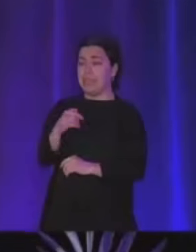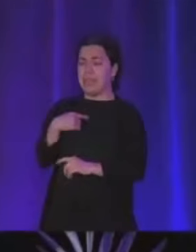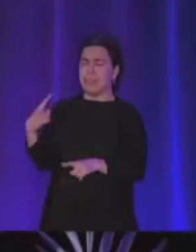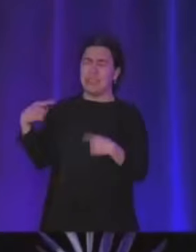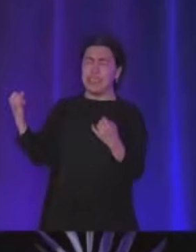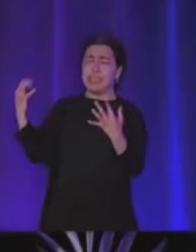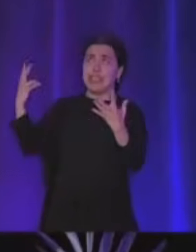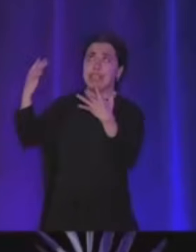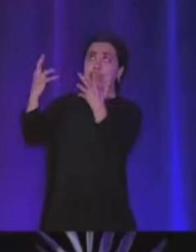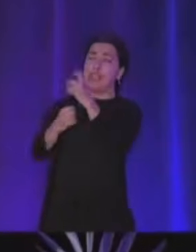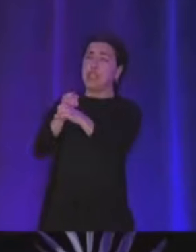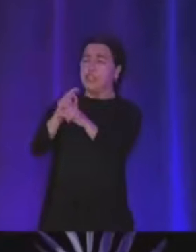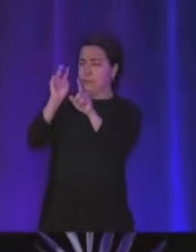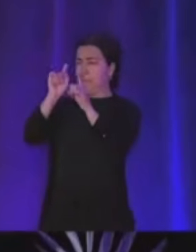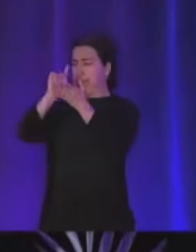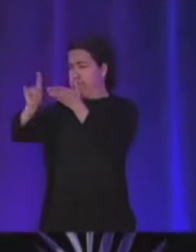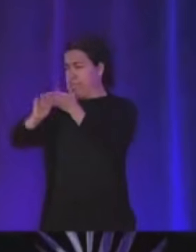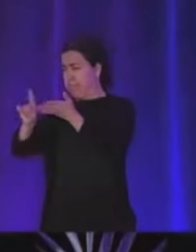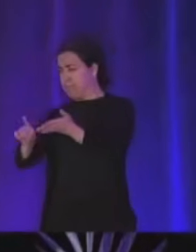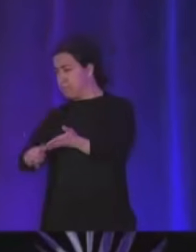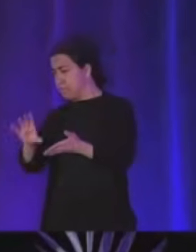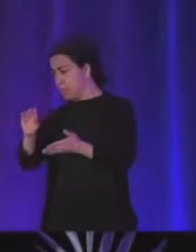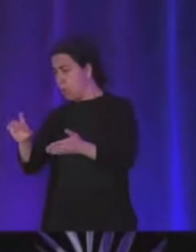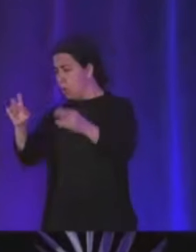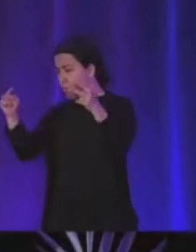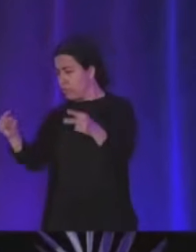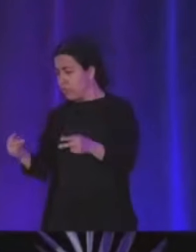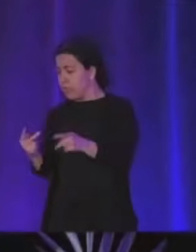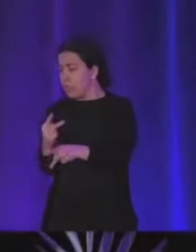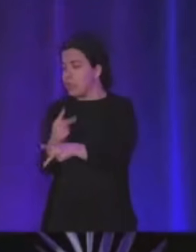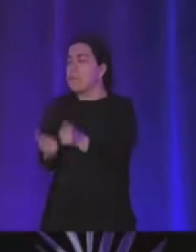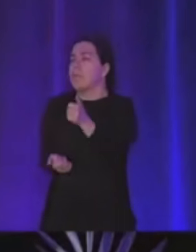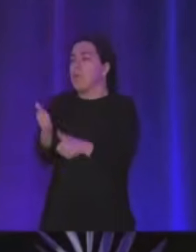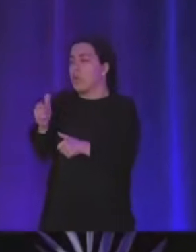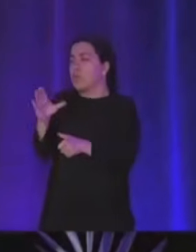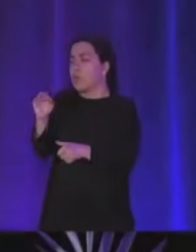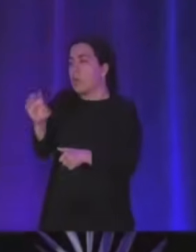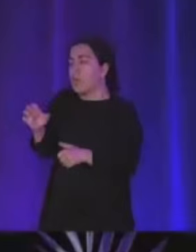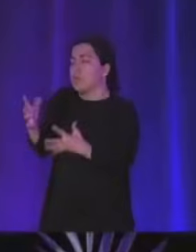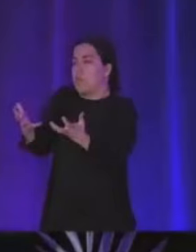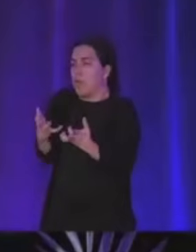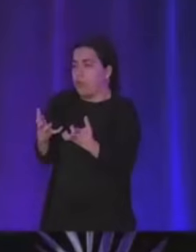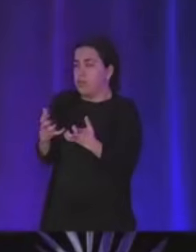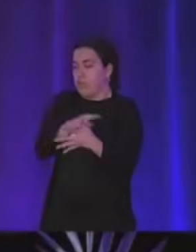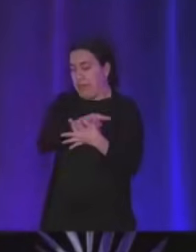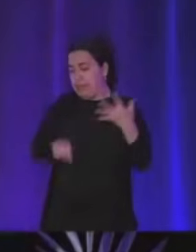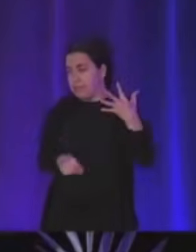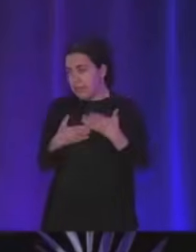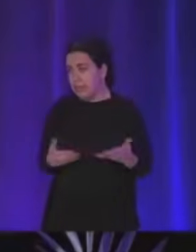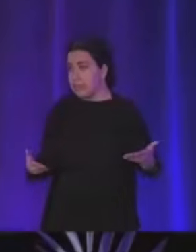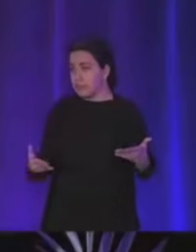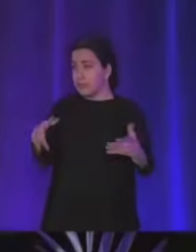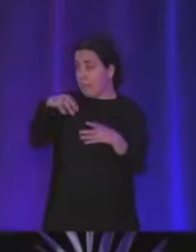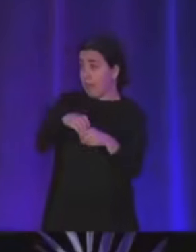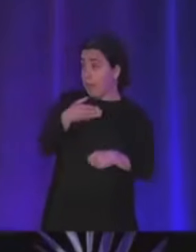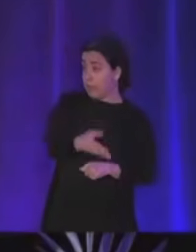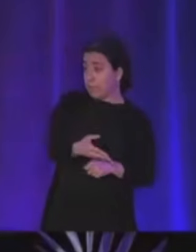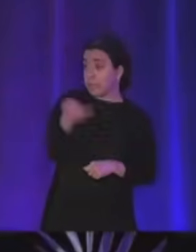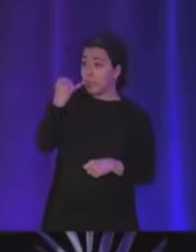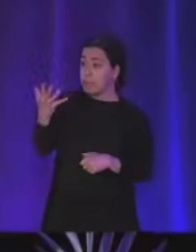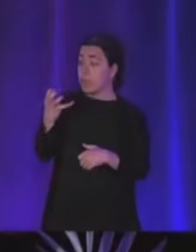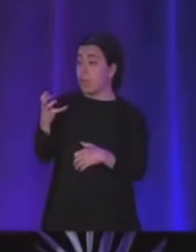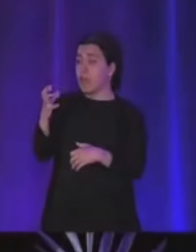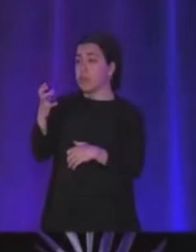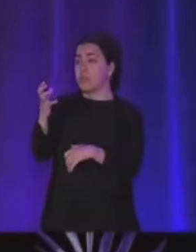scrutinizing code, come to understand to be the things that most code bases probably want. So if you really want to configure rules, you can add